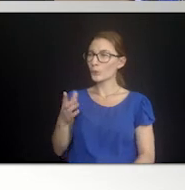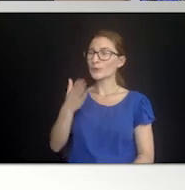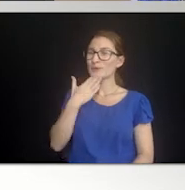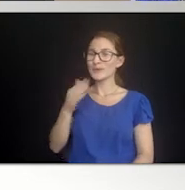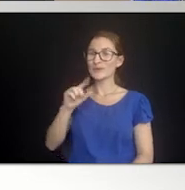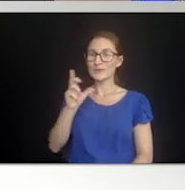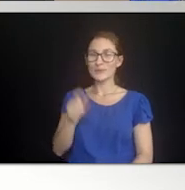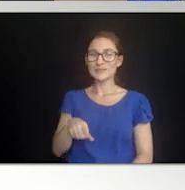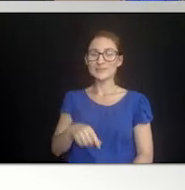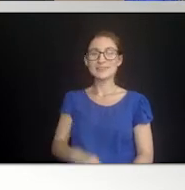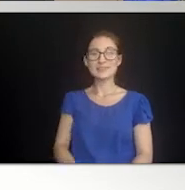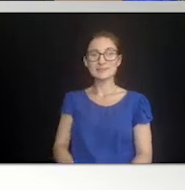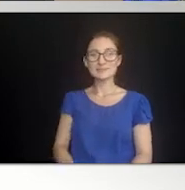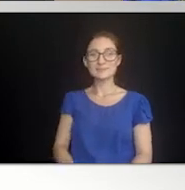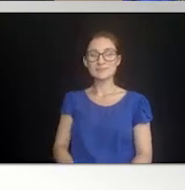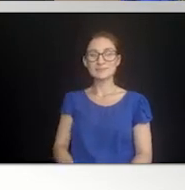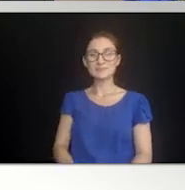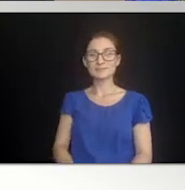That's a good question.